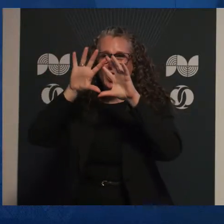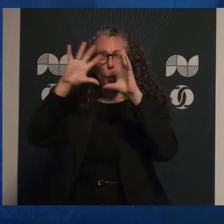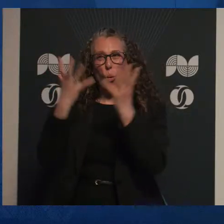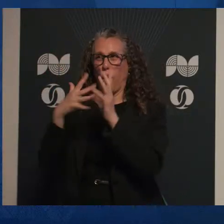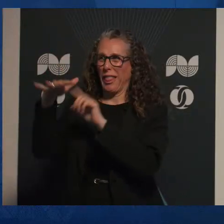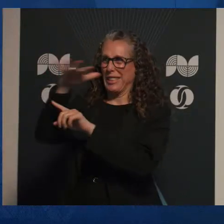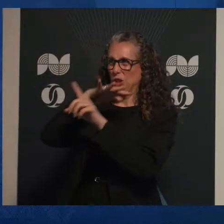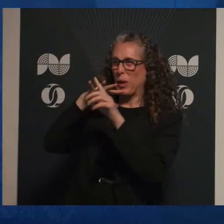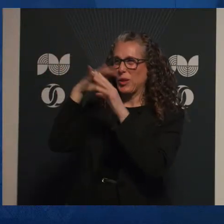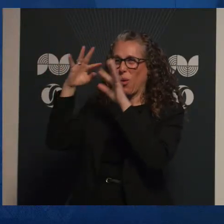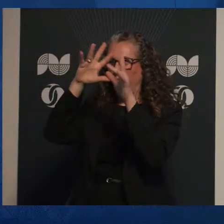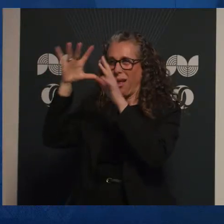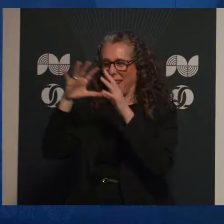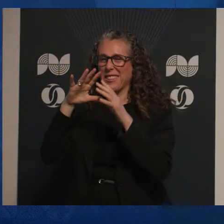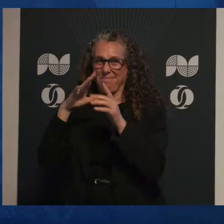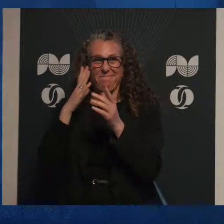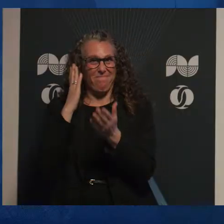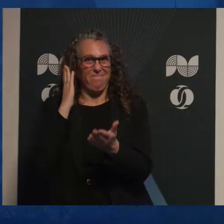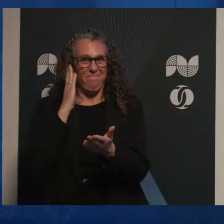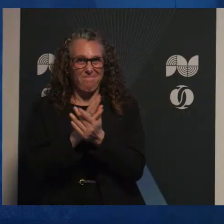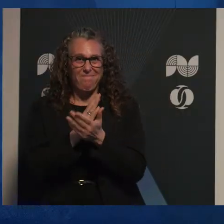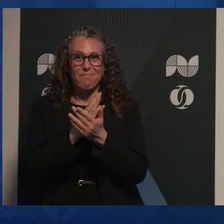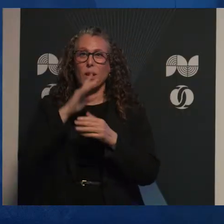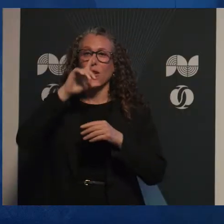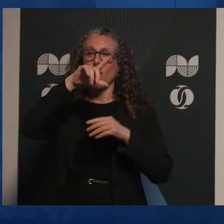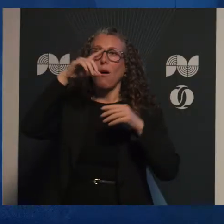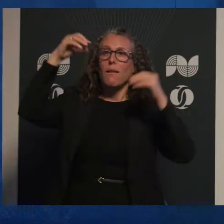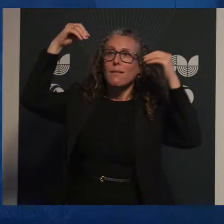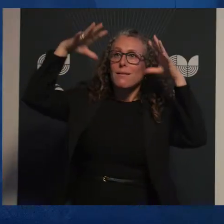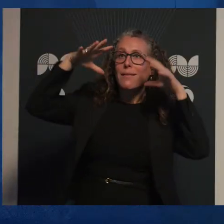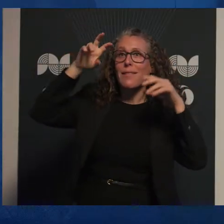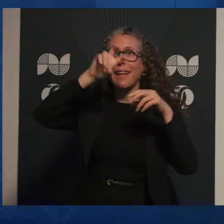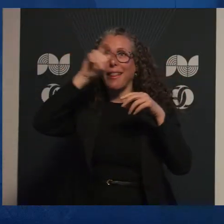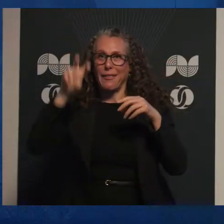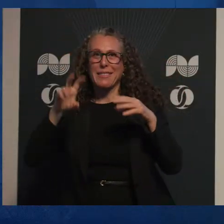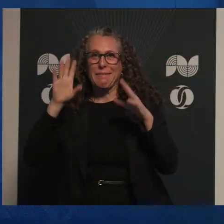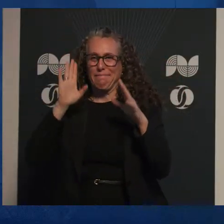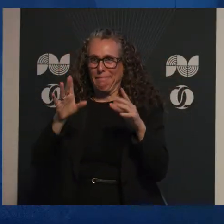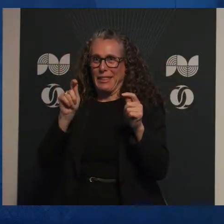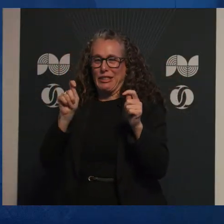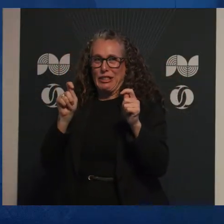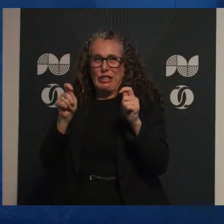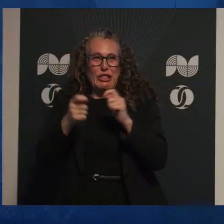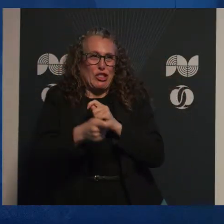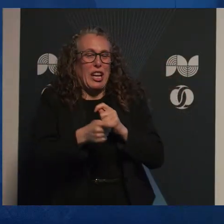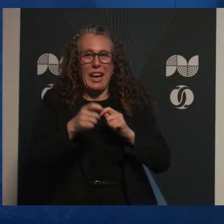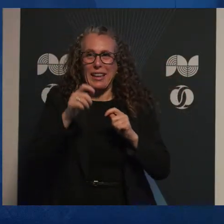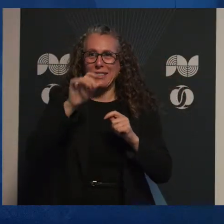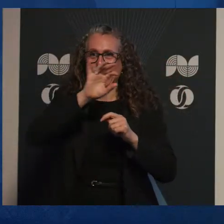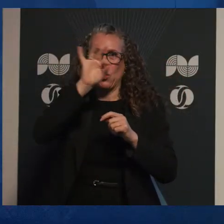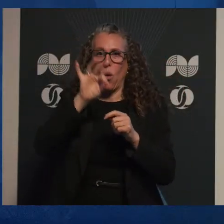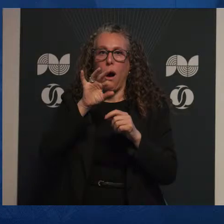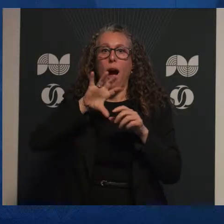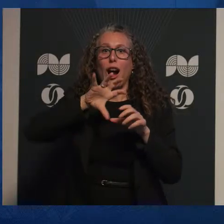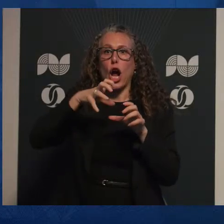about energy, of having to change your energy orientation because of what your neighbour's been doing. Thank you very much. We'll get back to